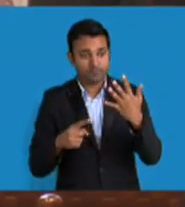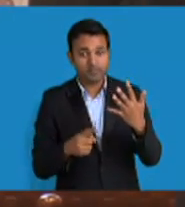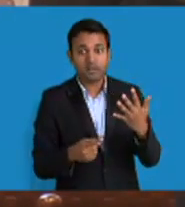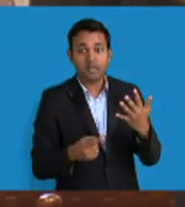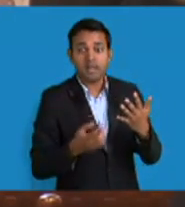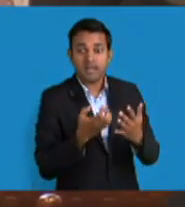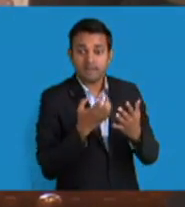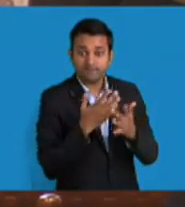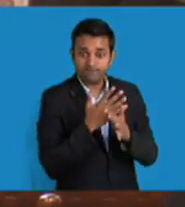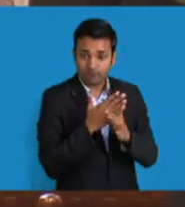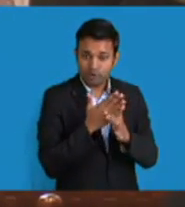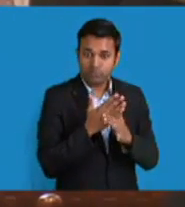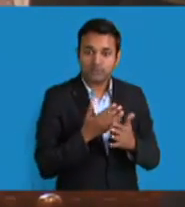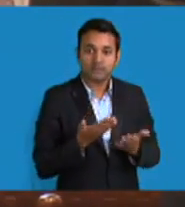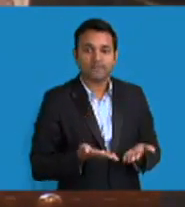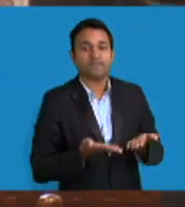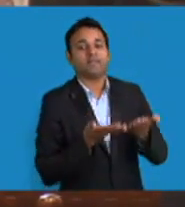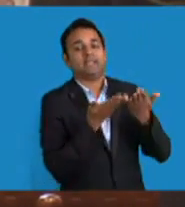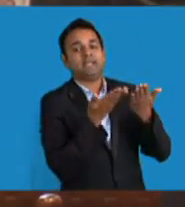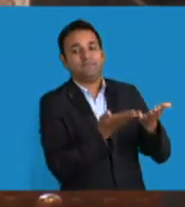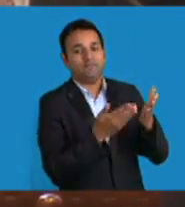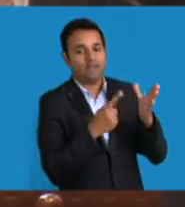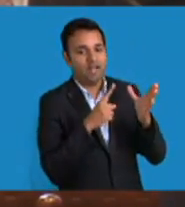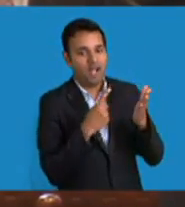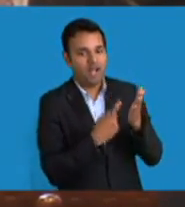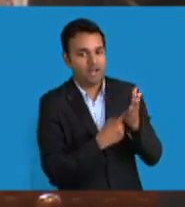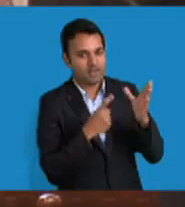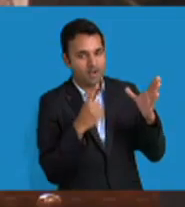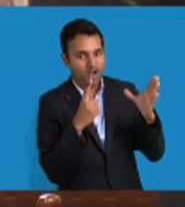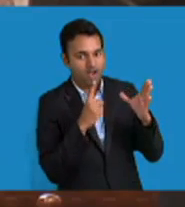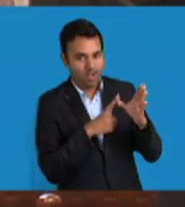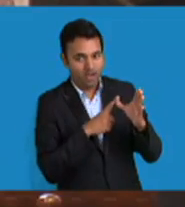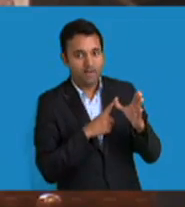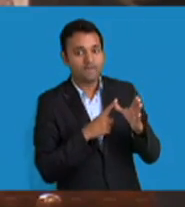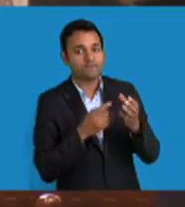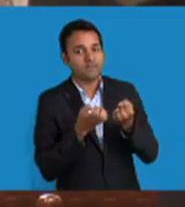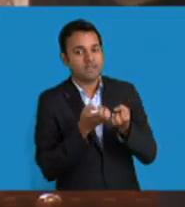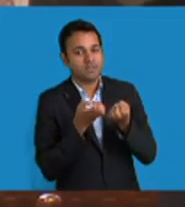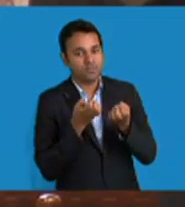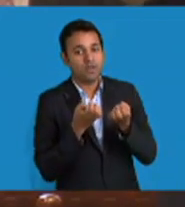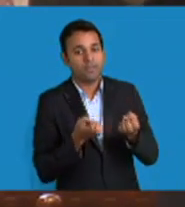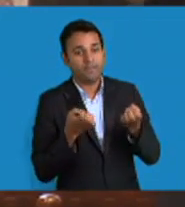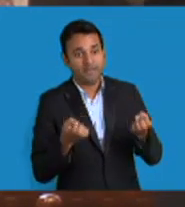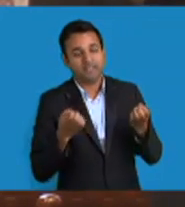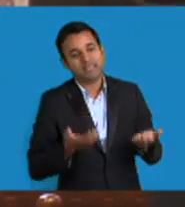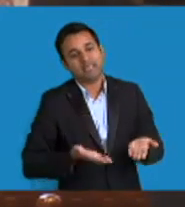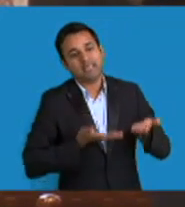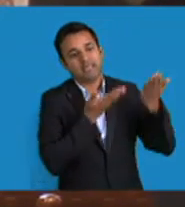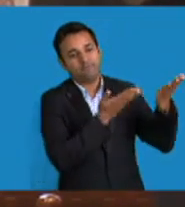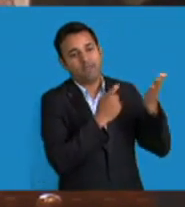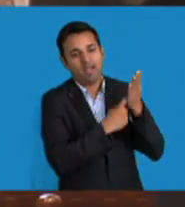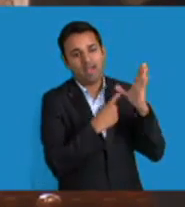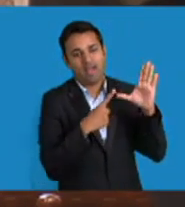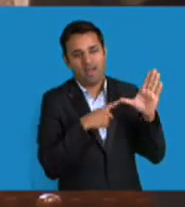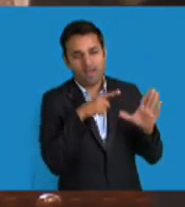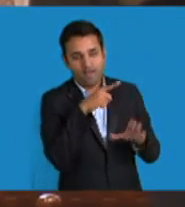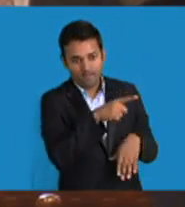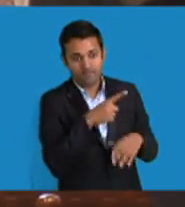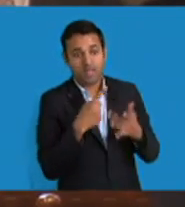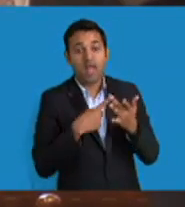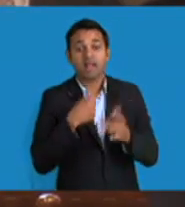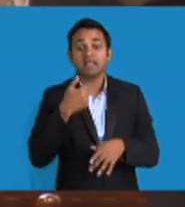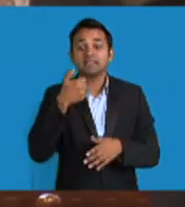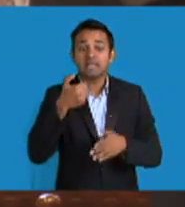the province of Rang, and this has been further advanced with another 6 in the northern coast of